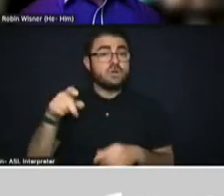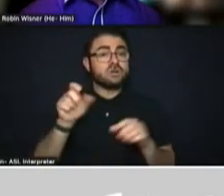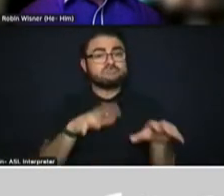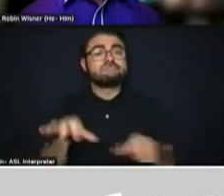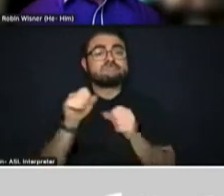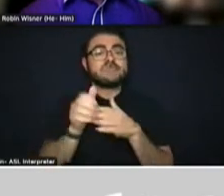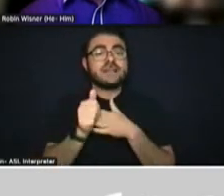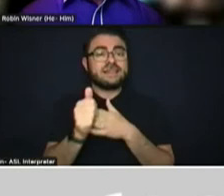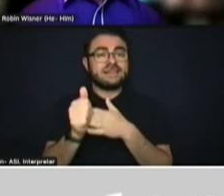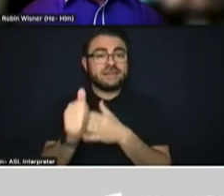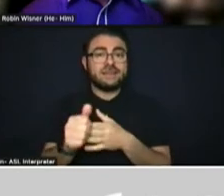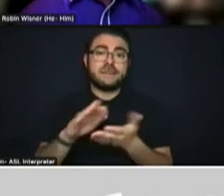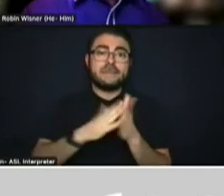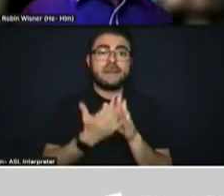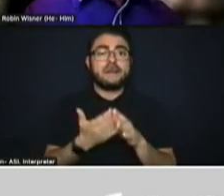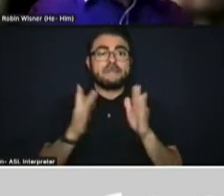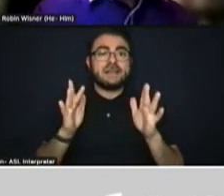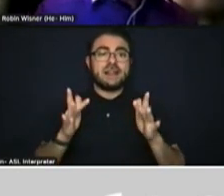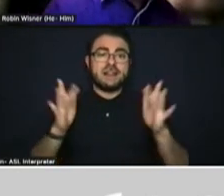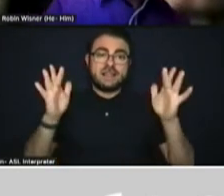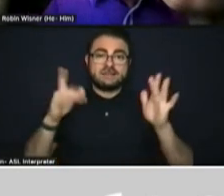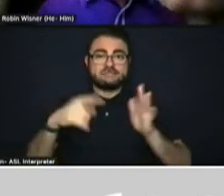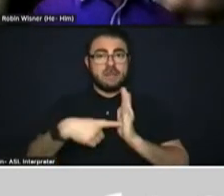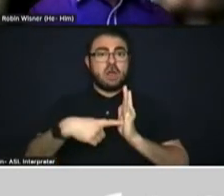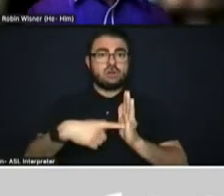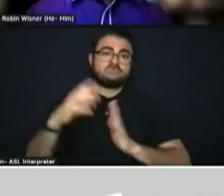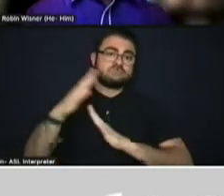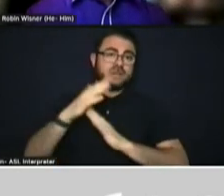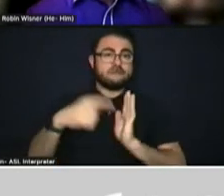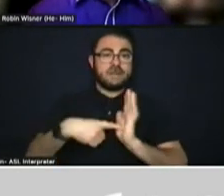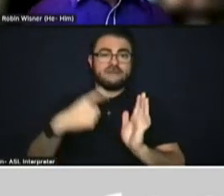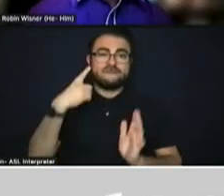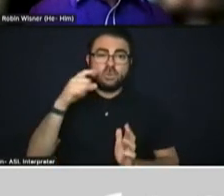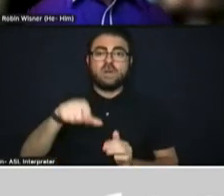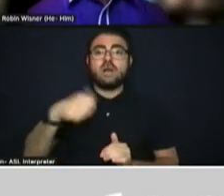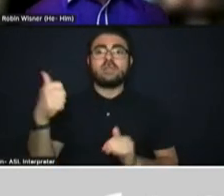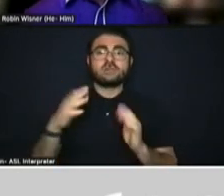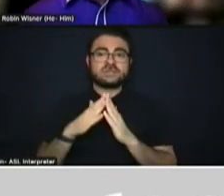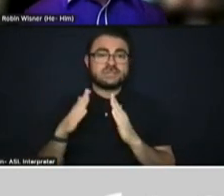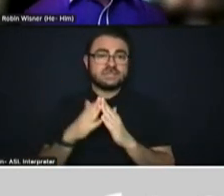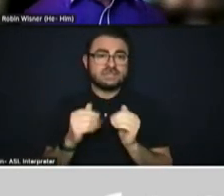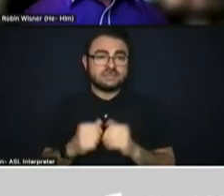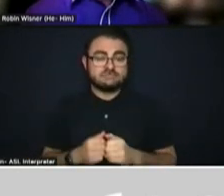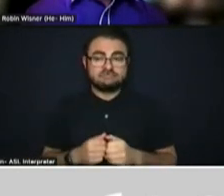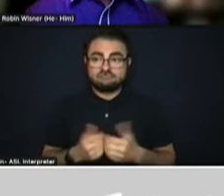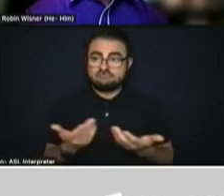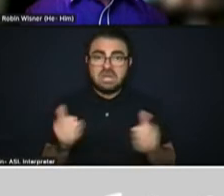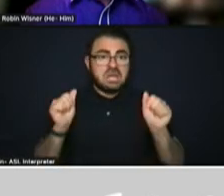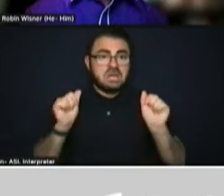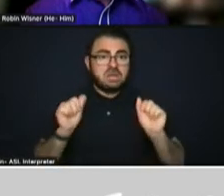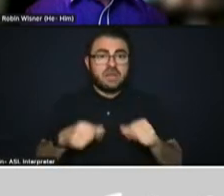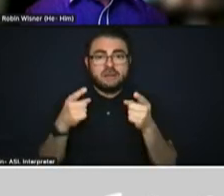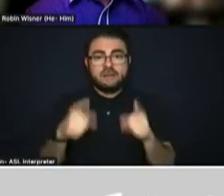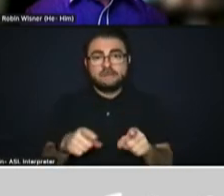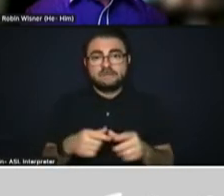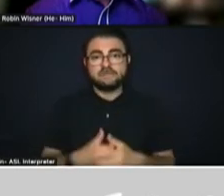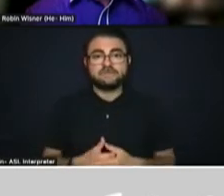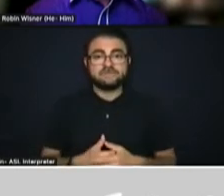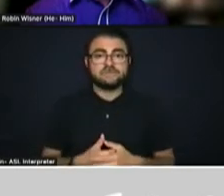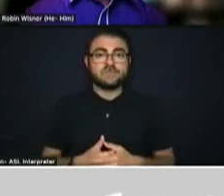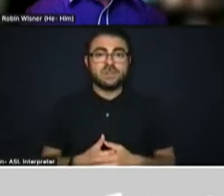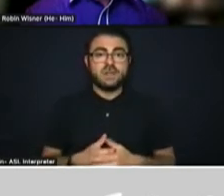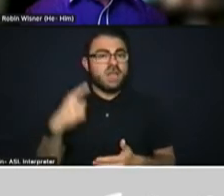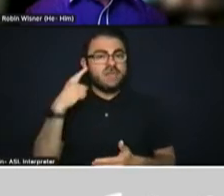that's a model for other large cities. You know, there's no reason that can't happen. And I think this is a